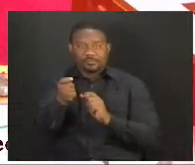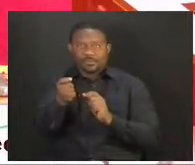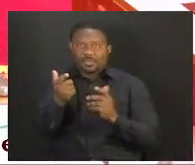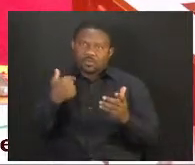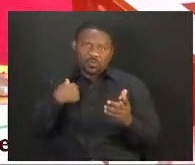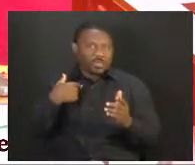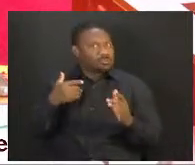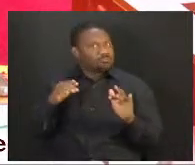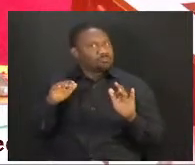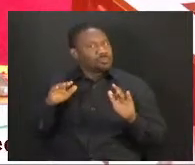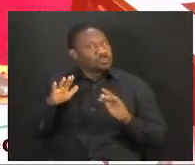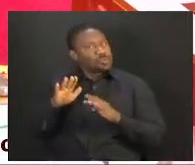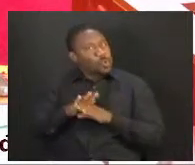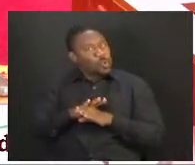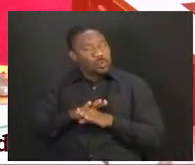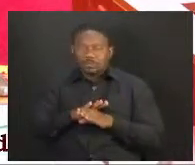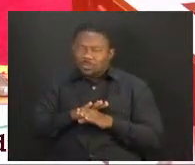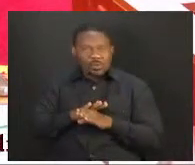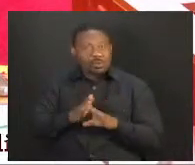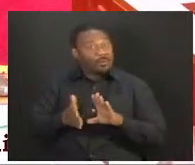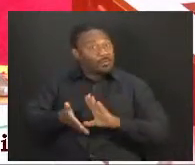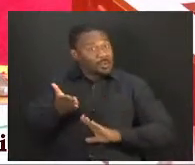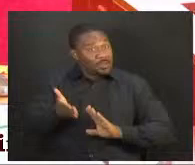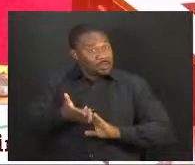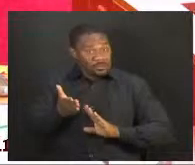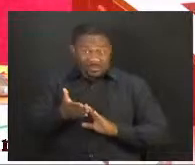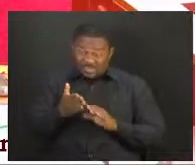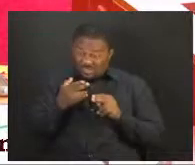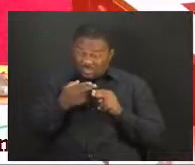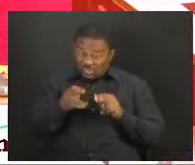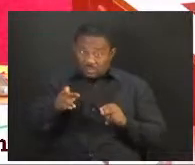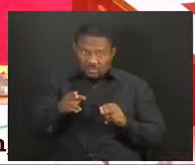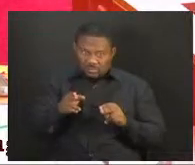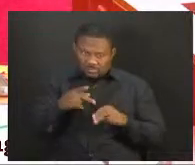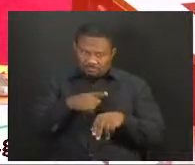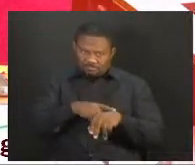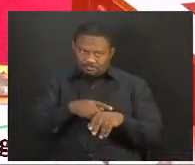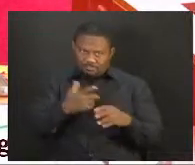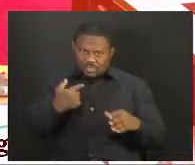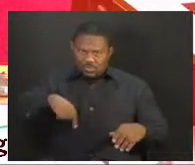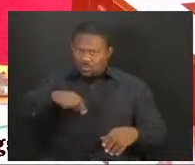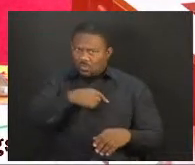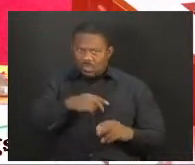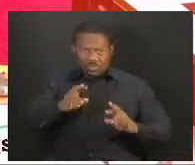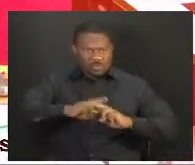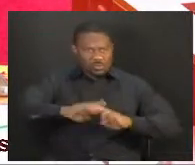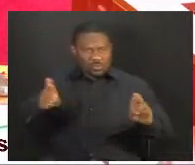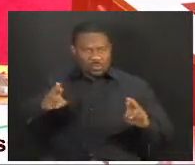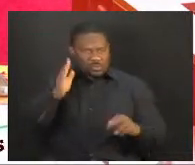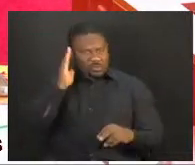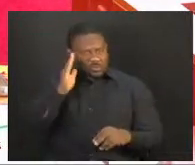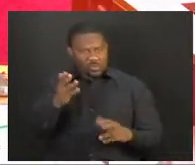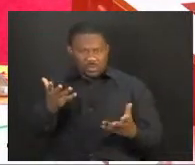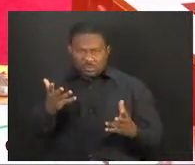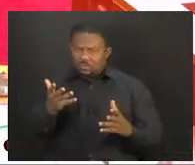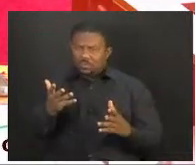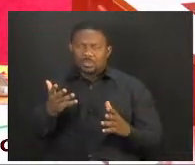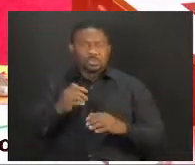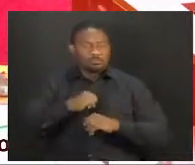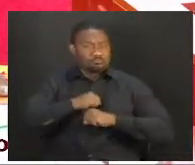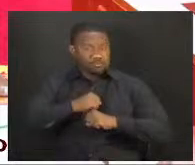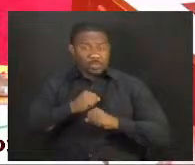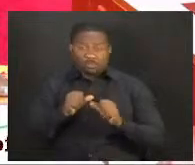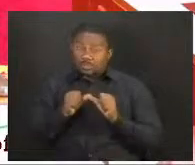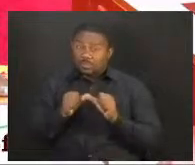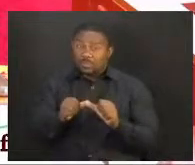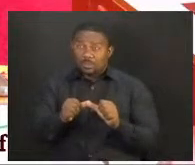that, Mr. Speaker. We have achieved a lot in this short time, and our commitment to reform will not waver. Those